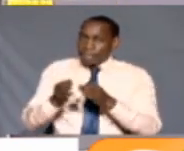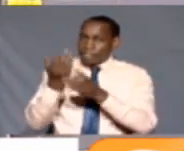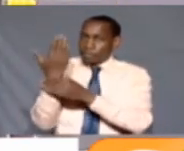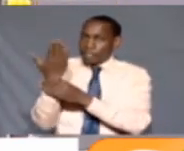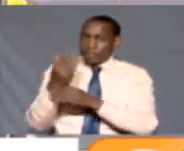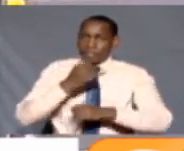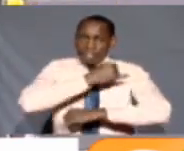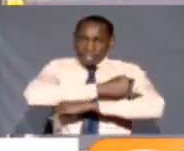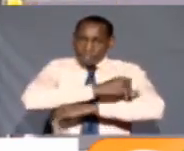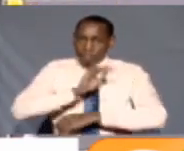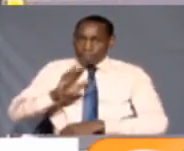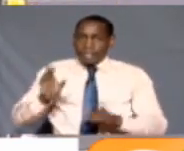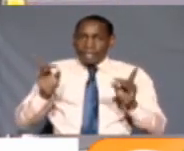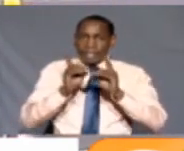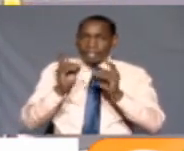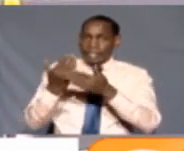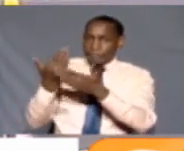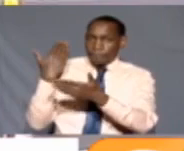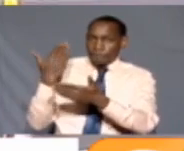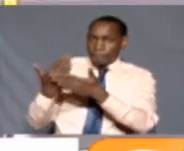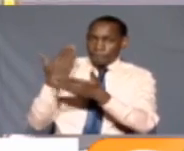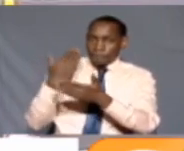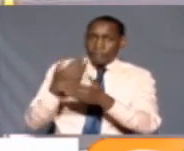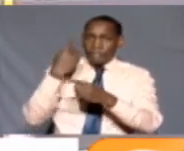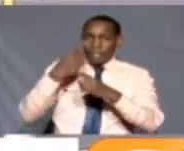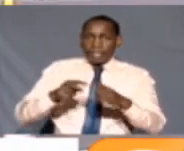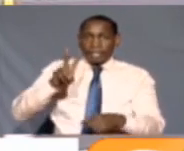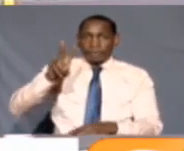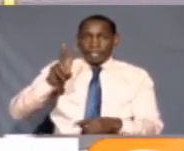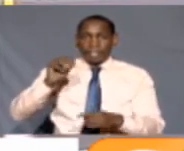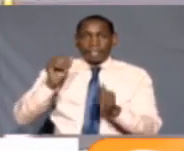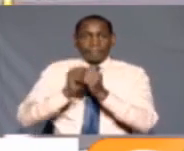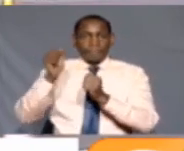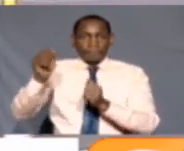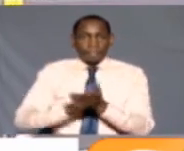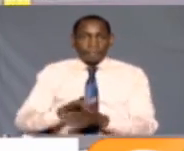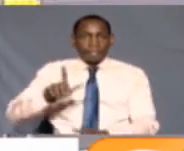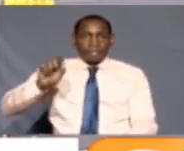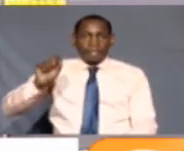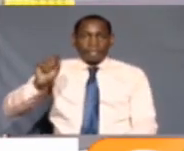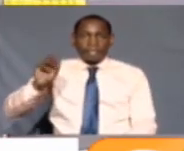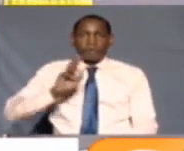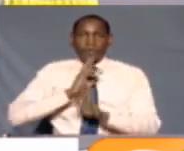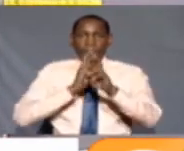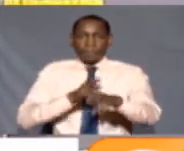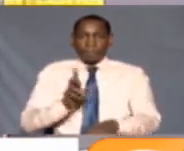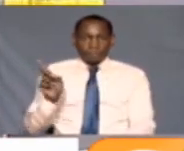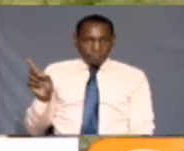in the institution dating all the way back to 2015. Stephen Latour reports.